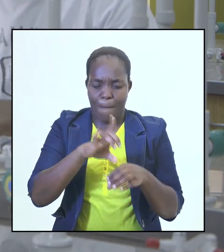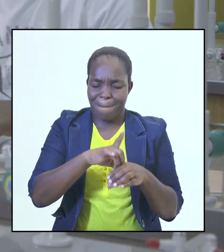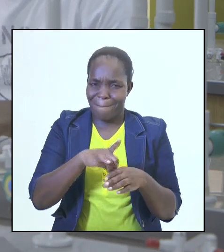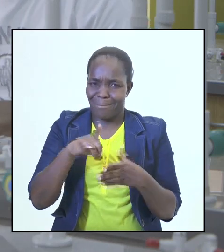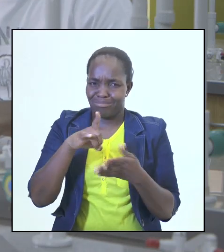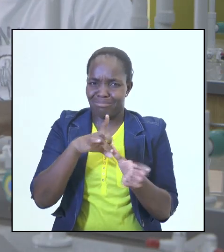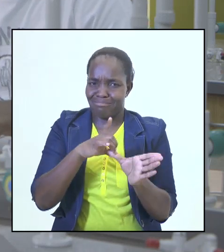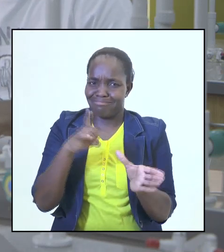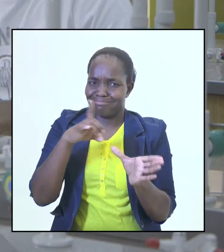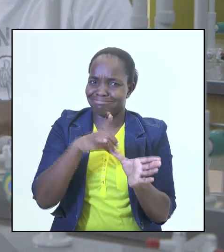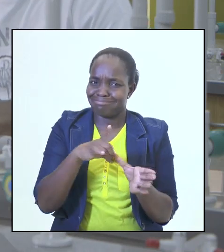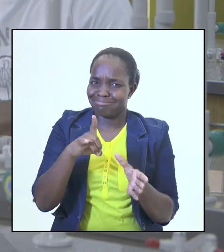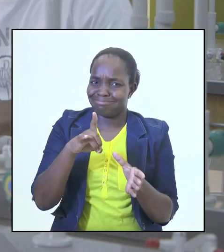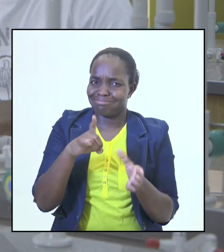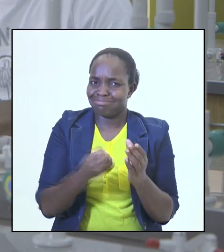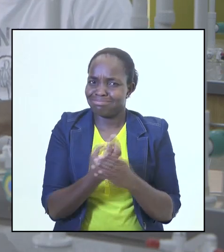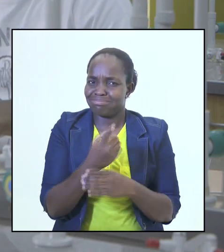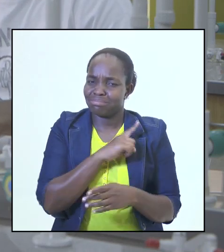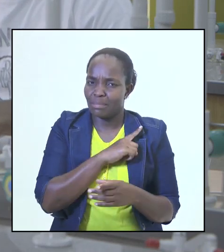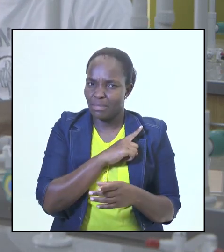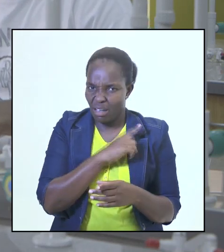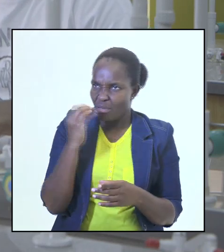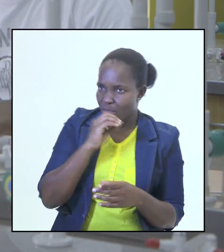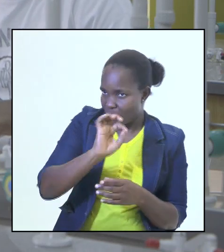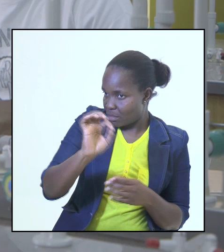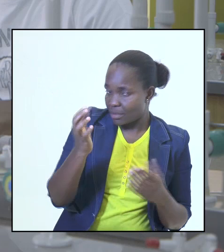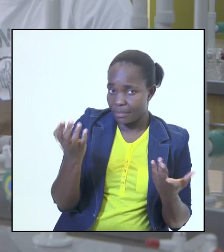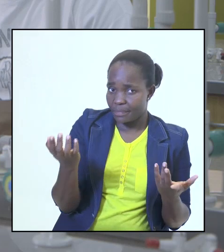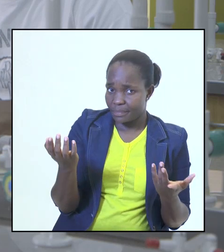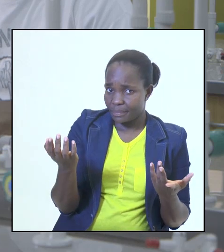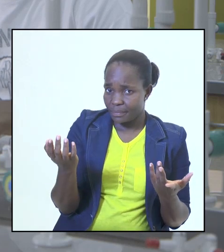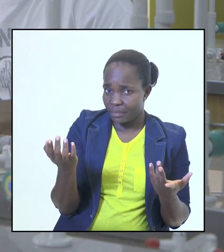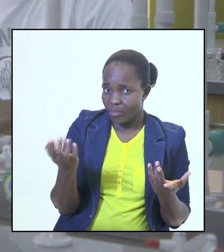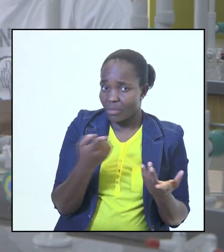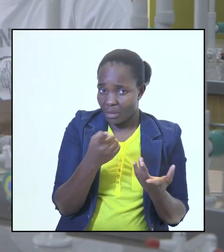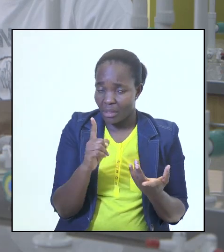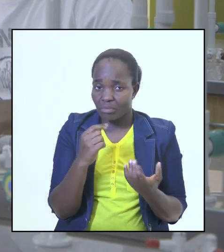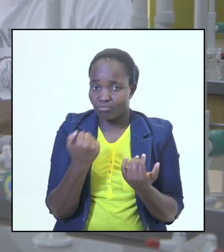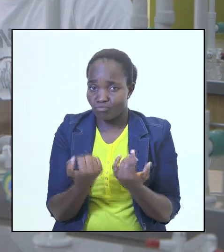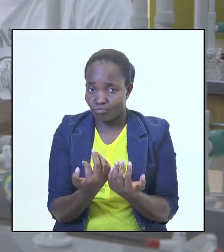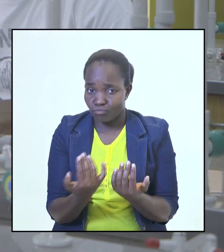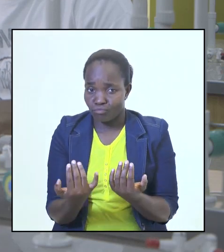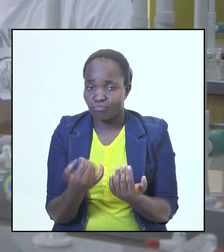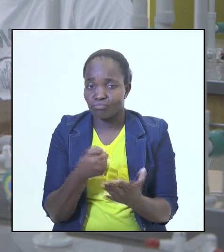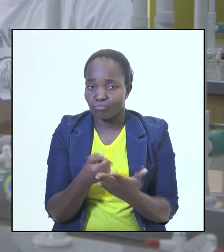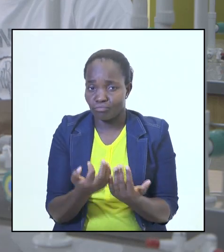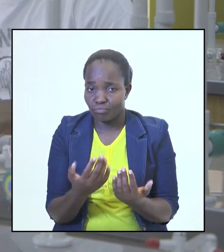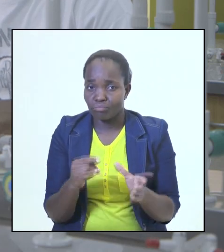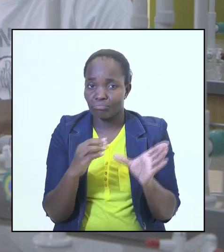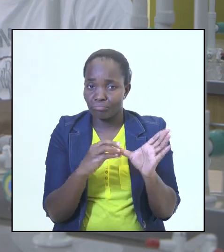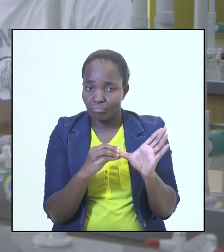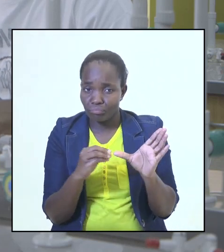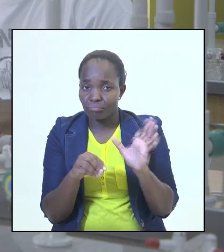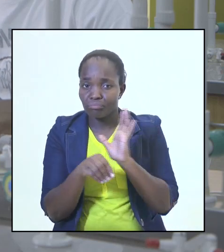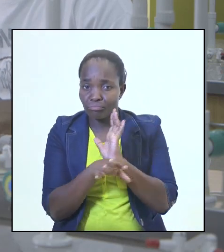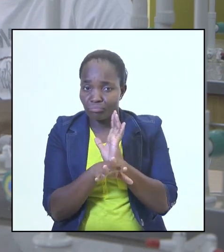Well, it's their food. Herbivores eat grass, leaves, fruits, and